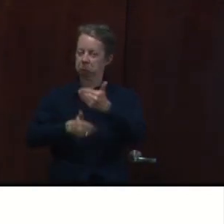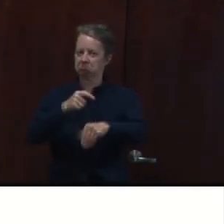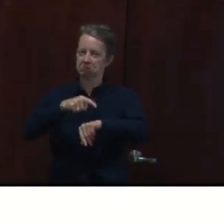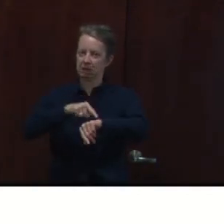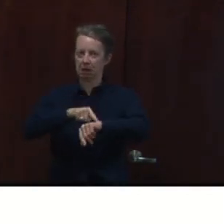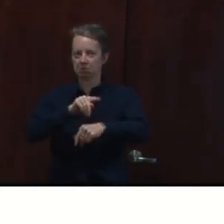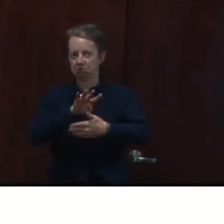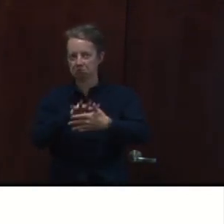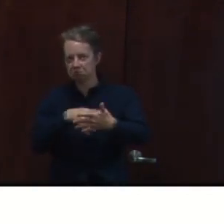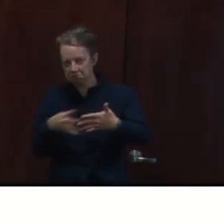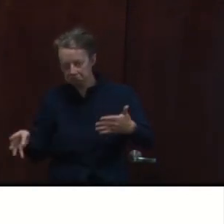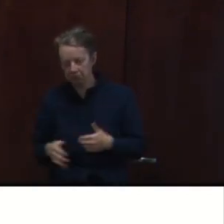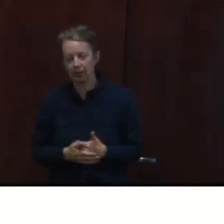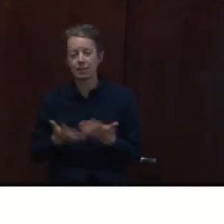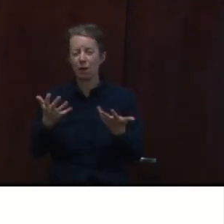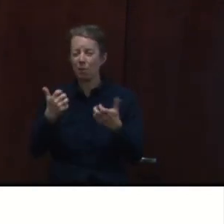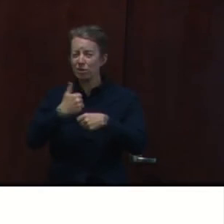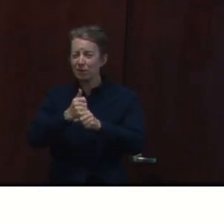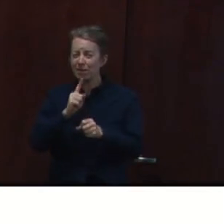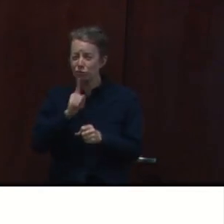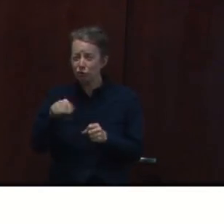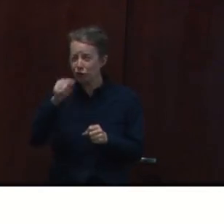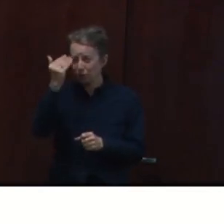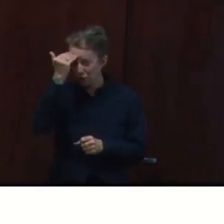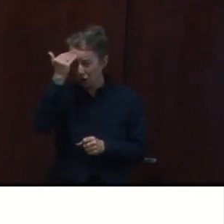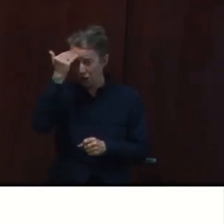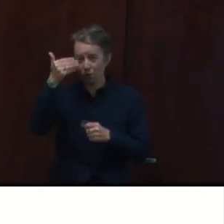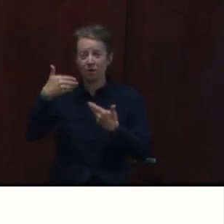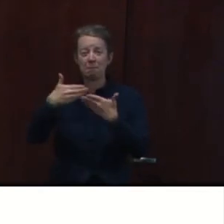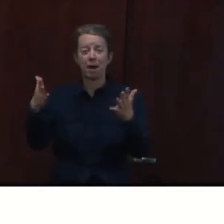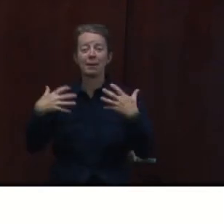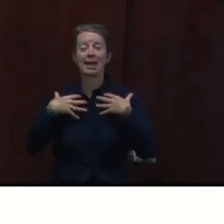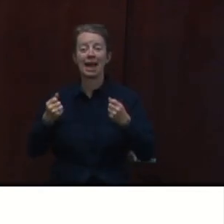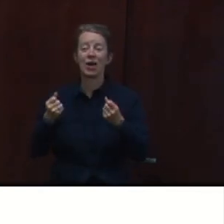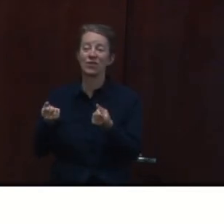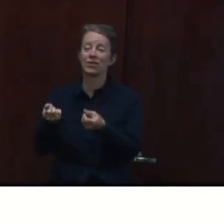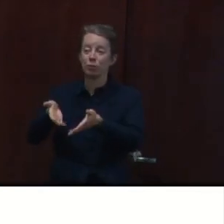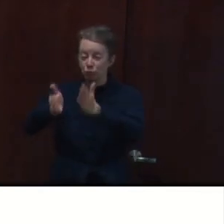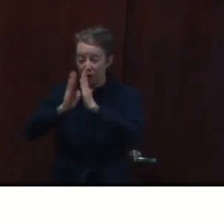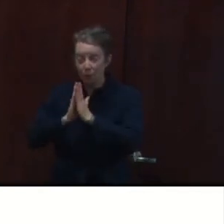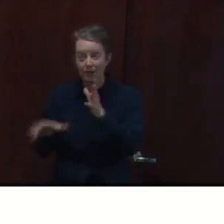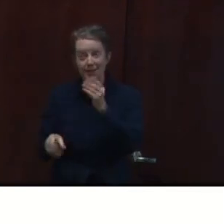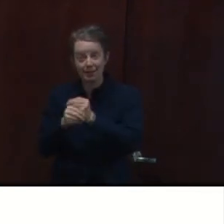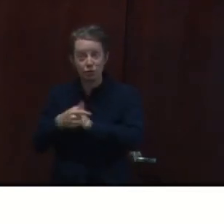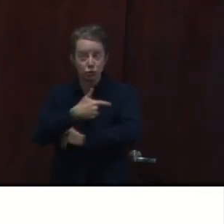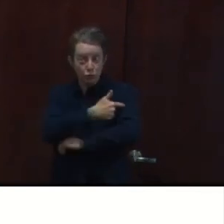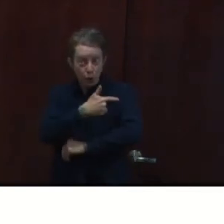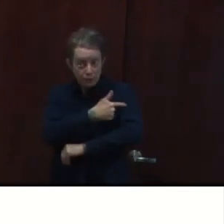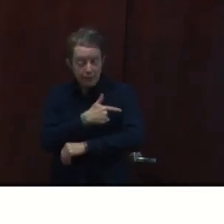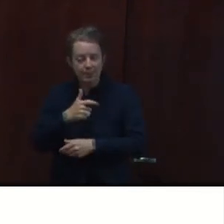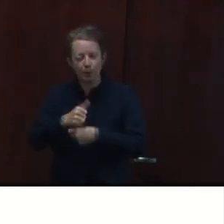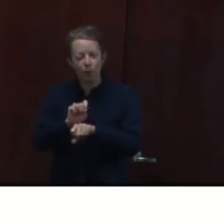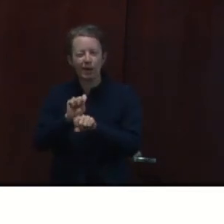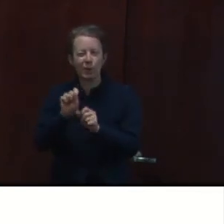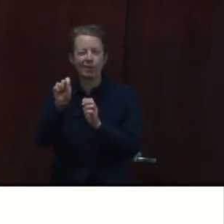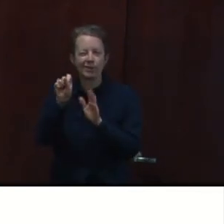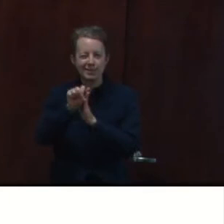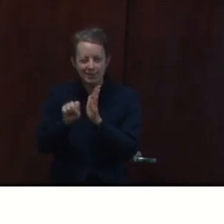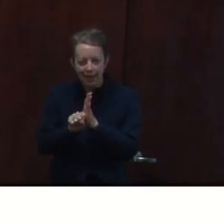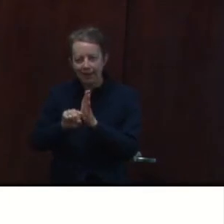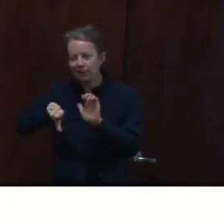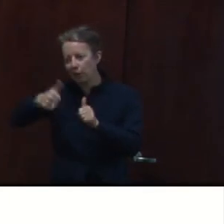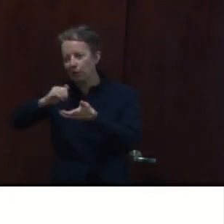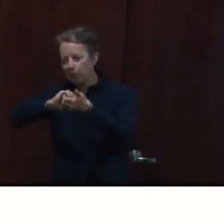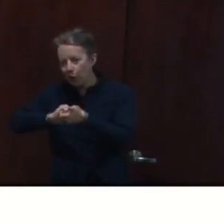sure that folks are aware that Public Health has advocated for additional doses and has been working with both state and local partners to get more vaccine into